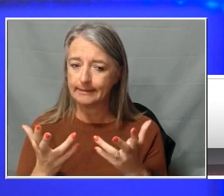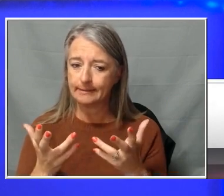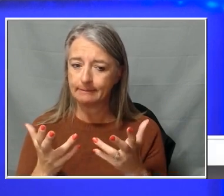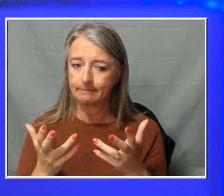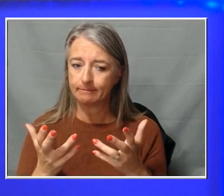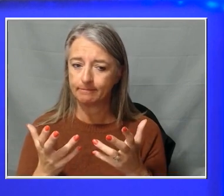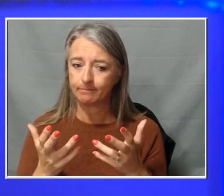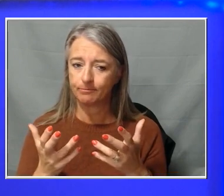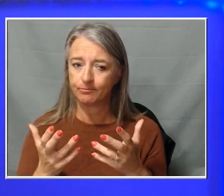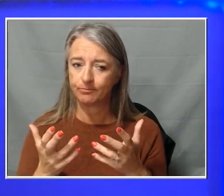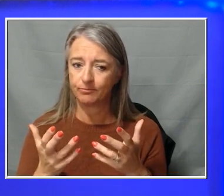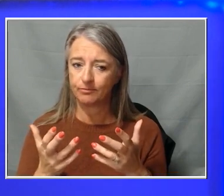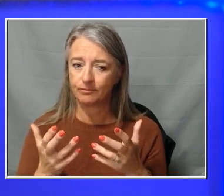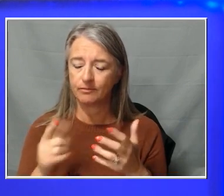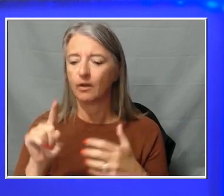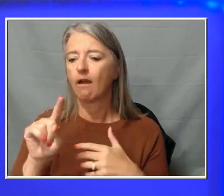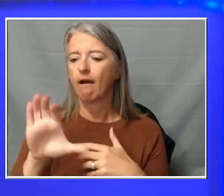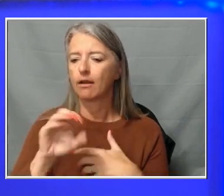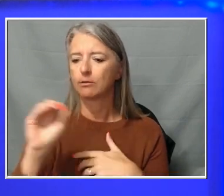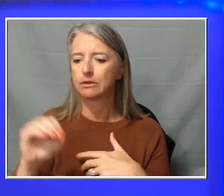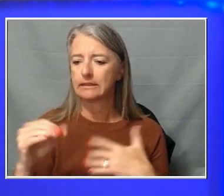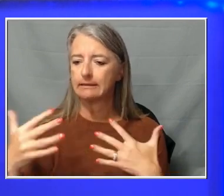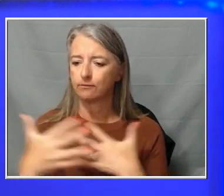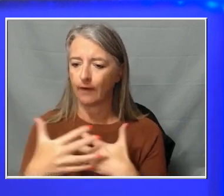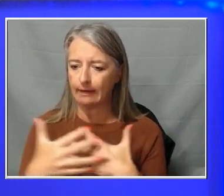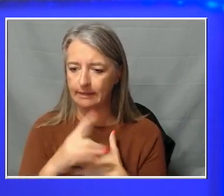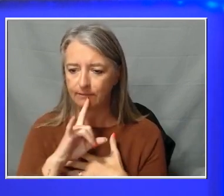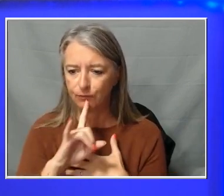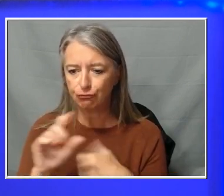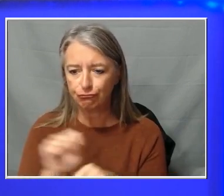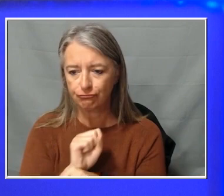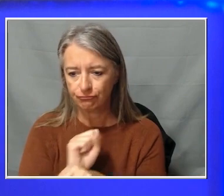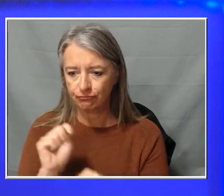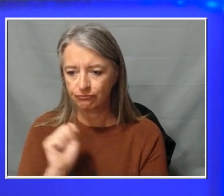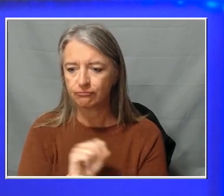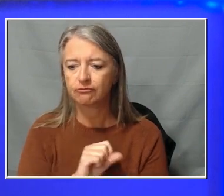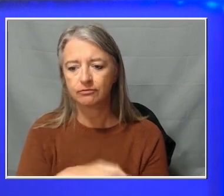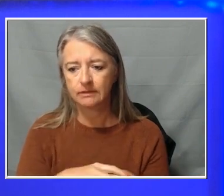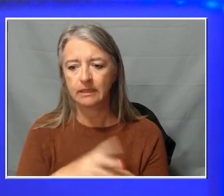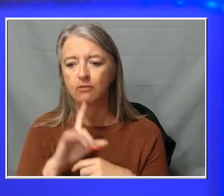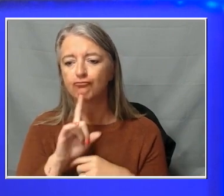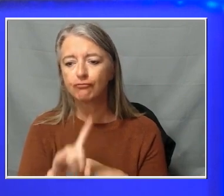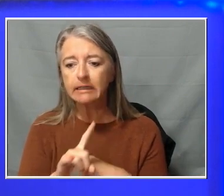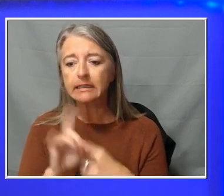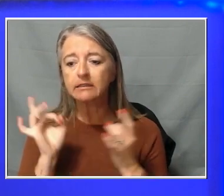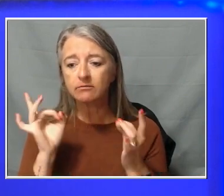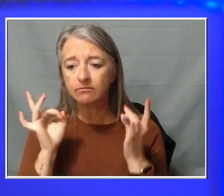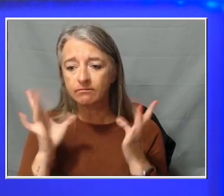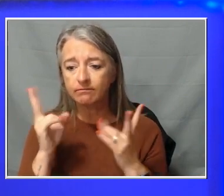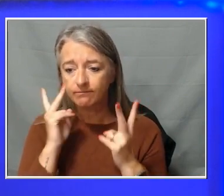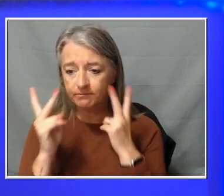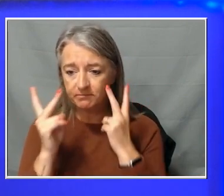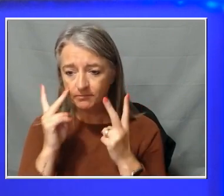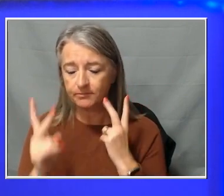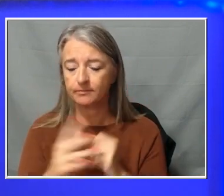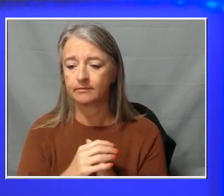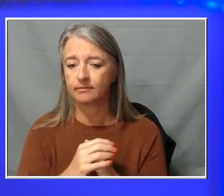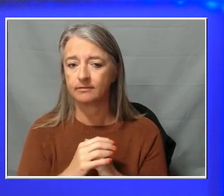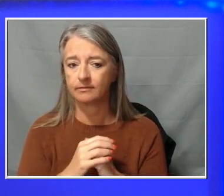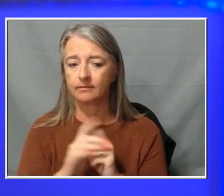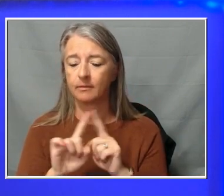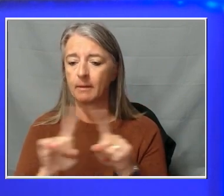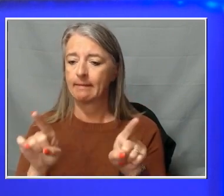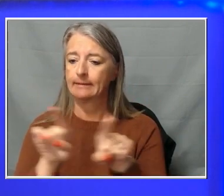it was 100% frightening and just terrifying to see, but at the